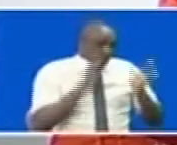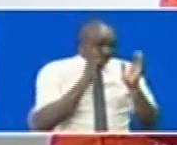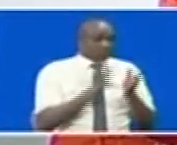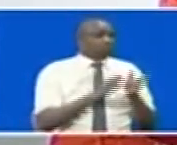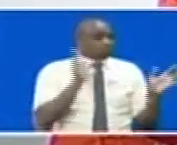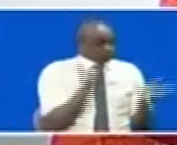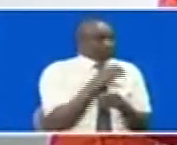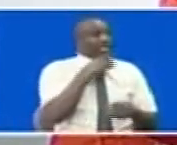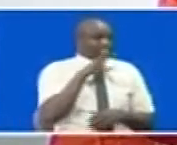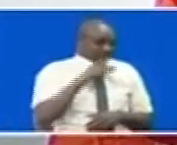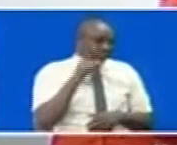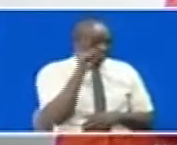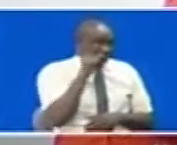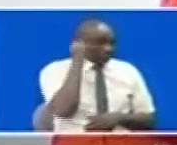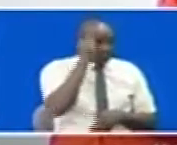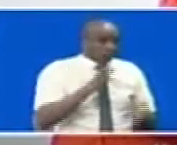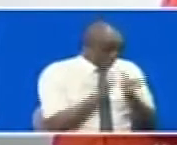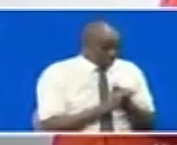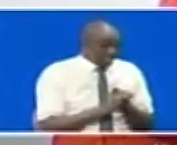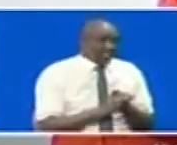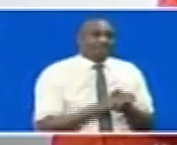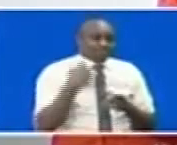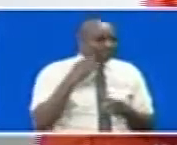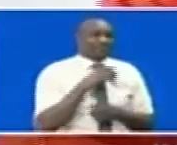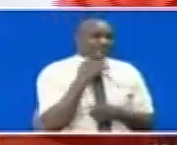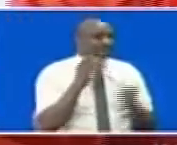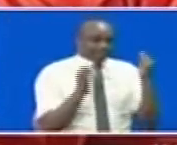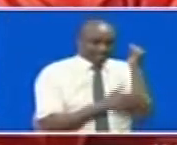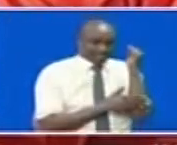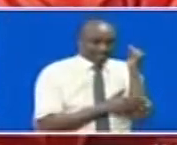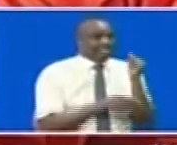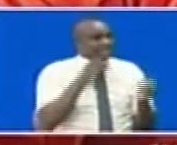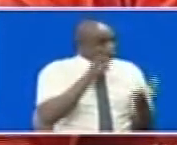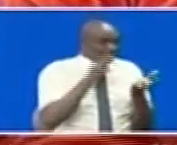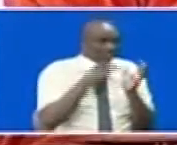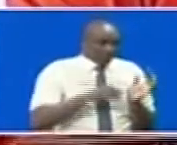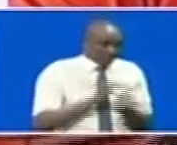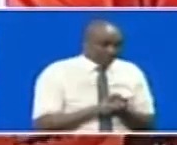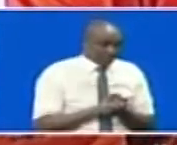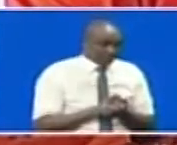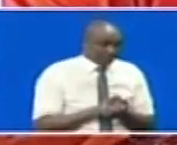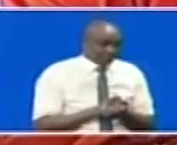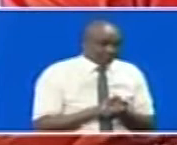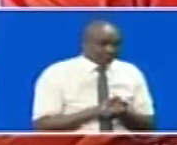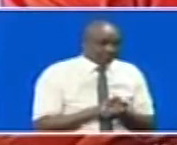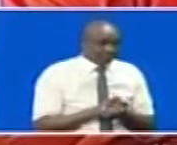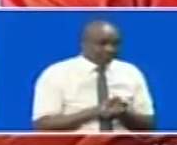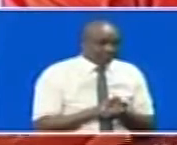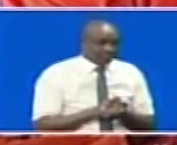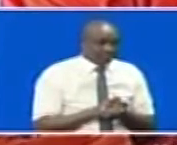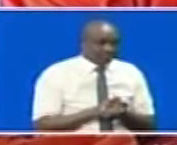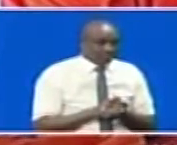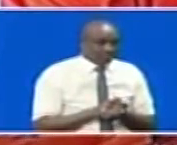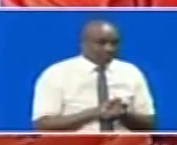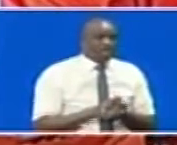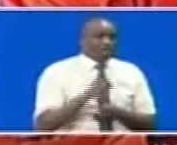tell you why it does, in two ways. One, it does seem that the